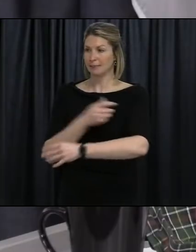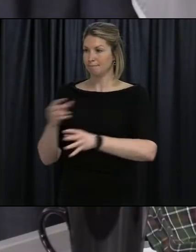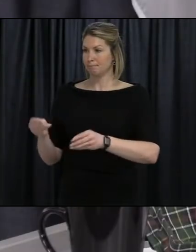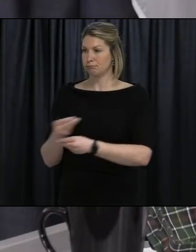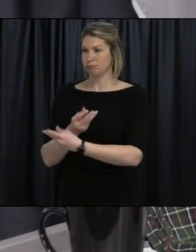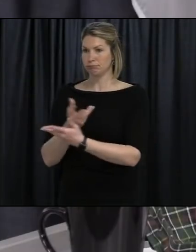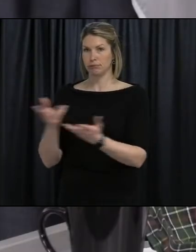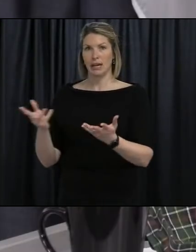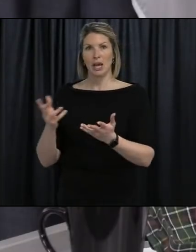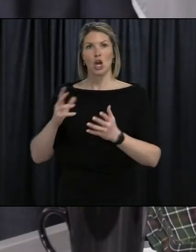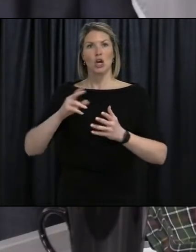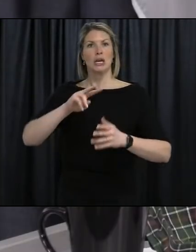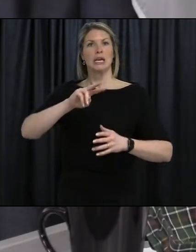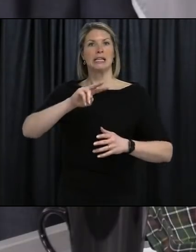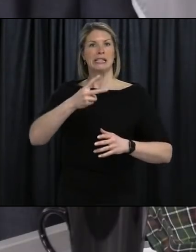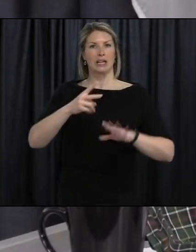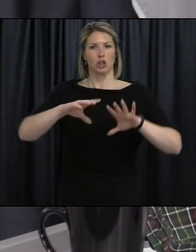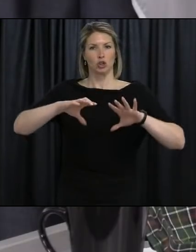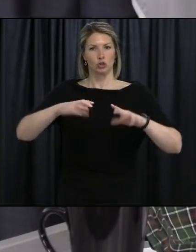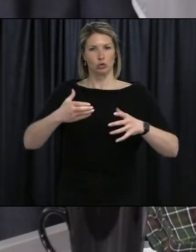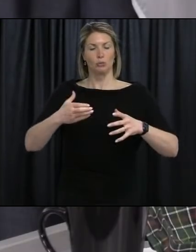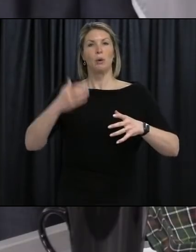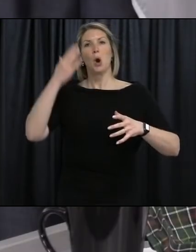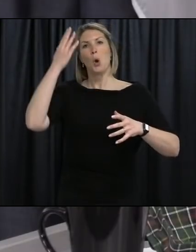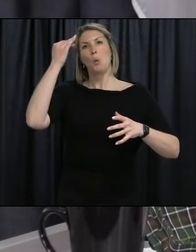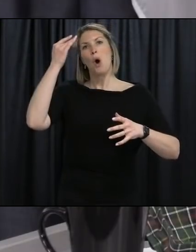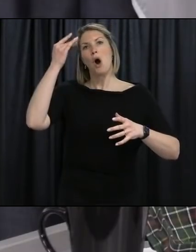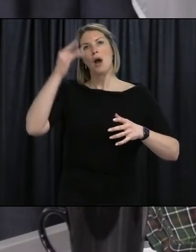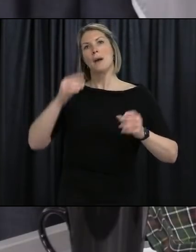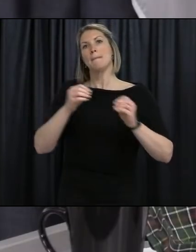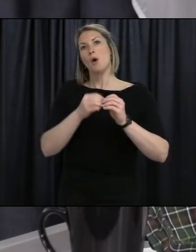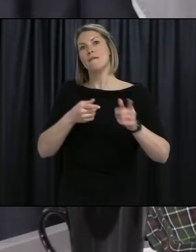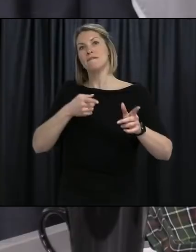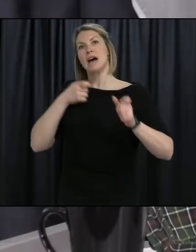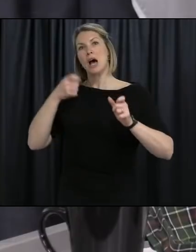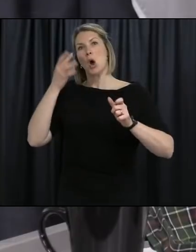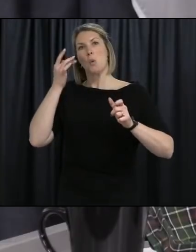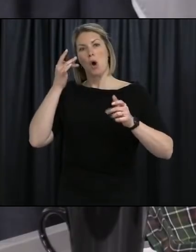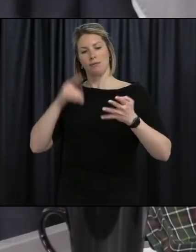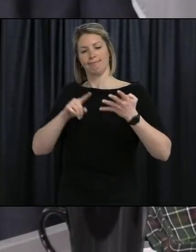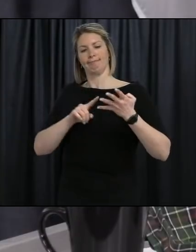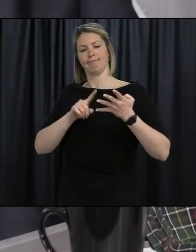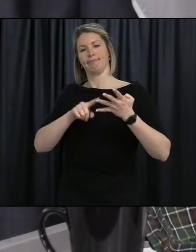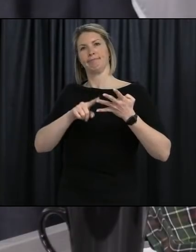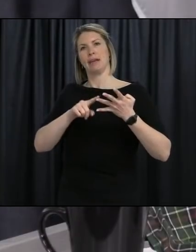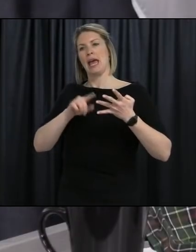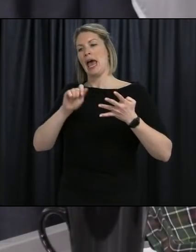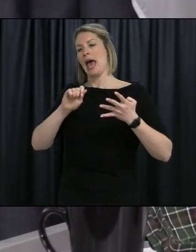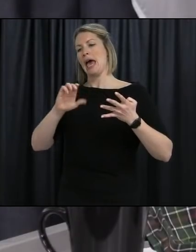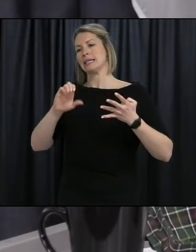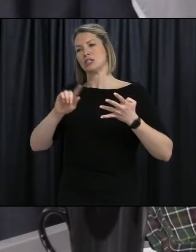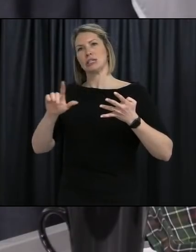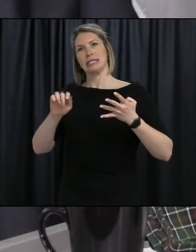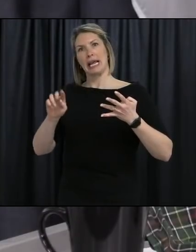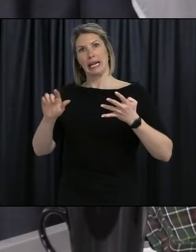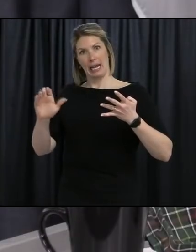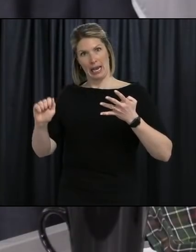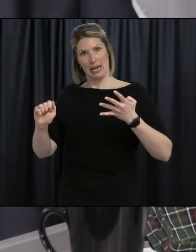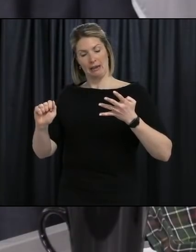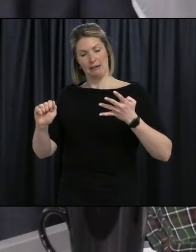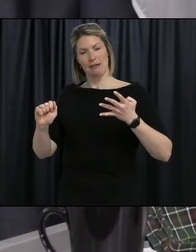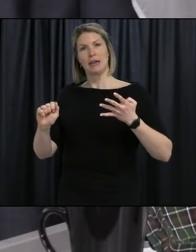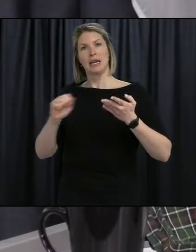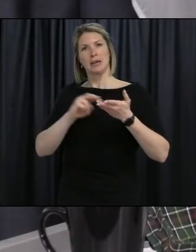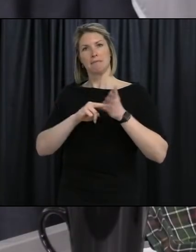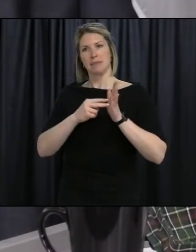was accelerated by the availability of AstraZeneca and allowed for a parallel stream. But we are starting to work our way